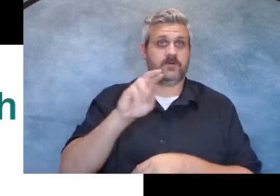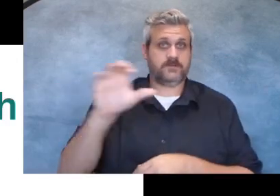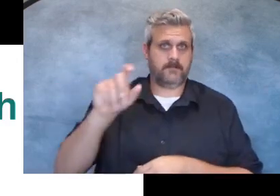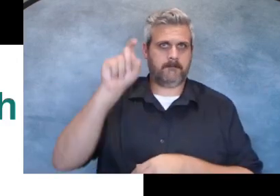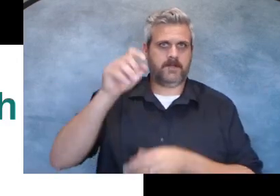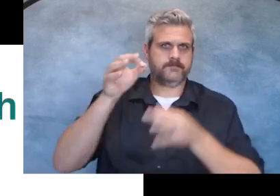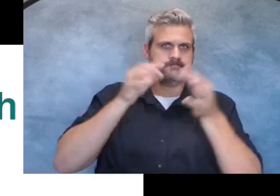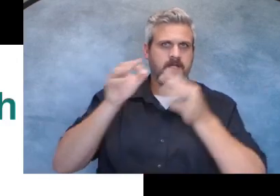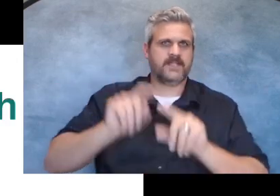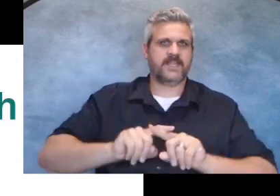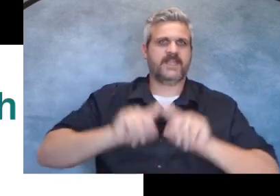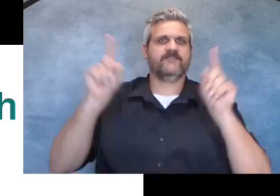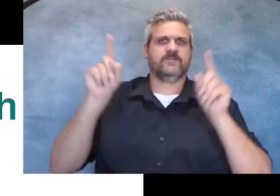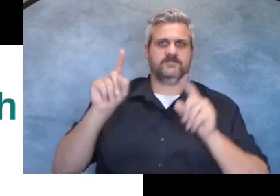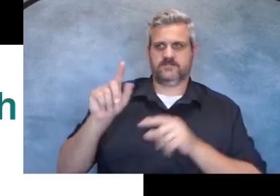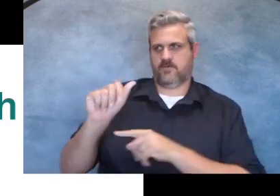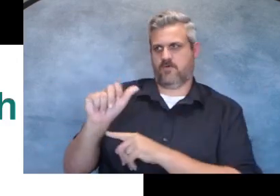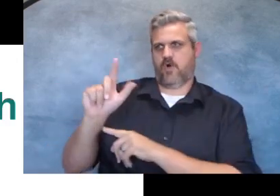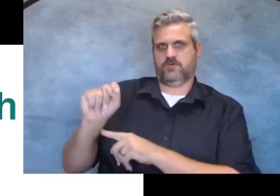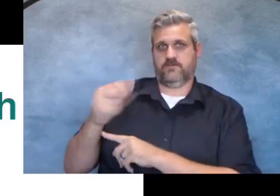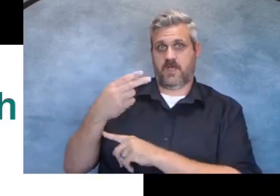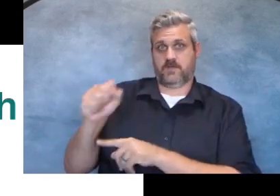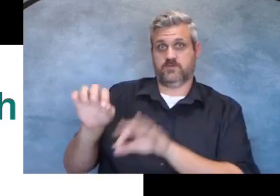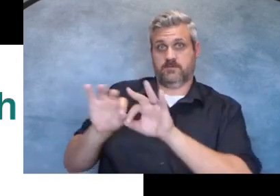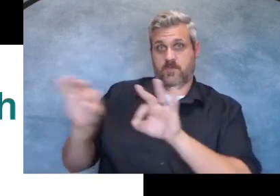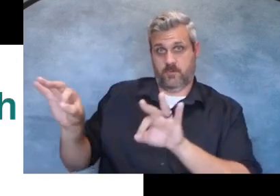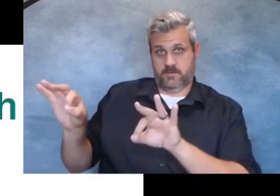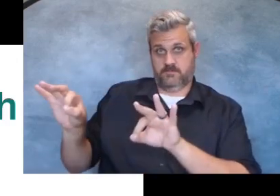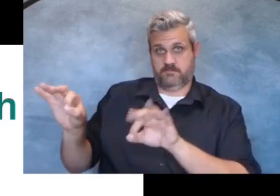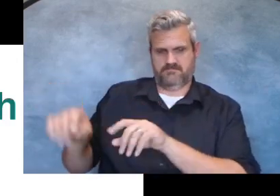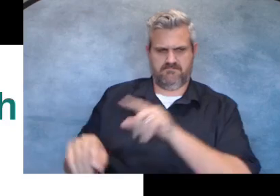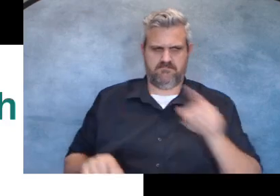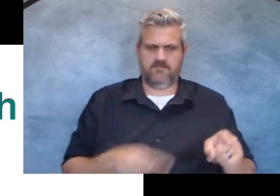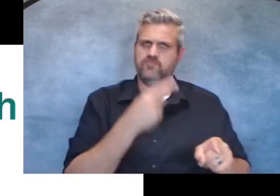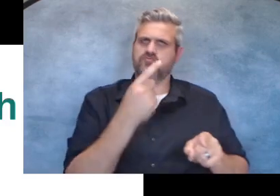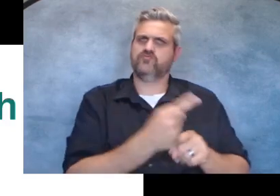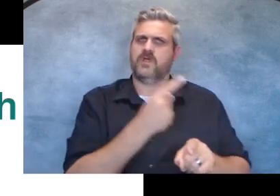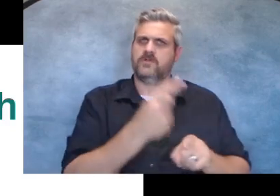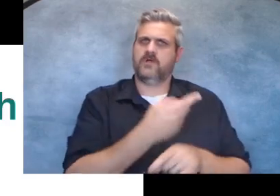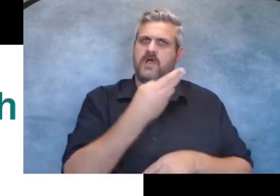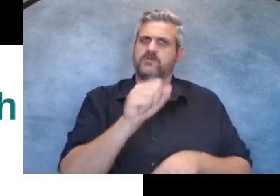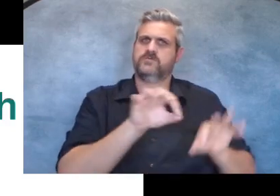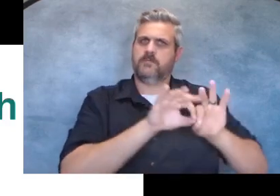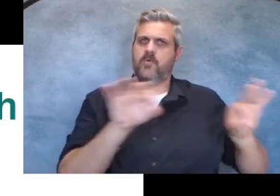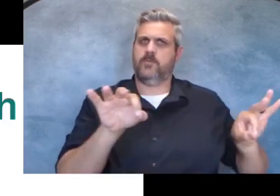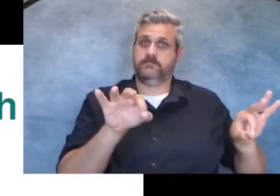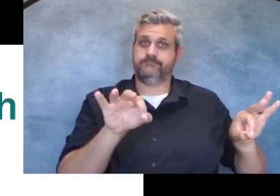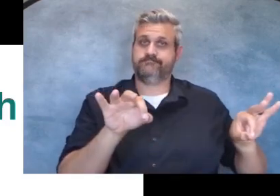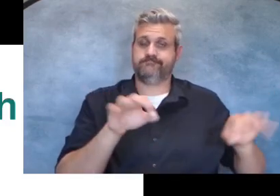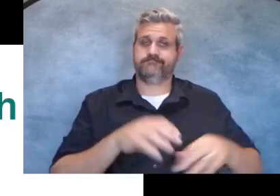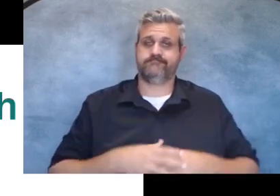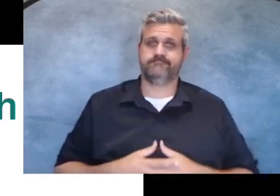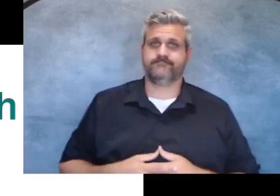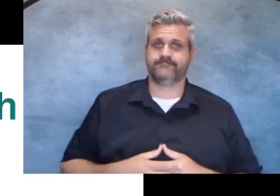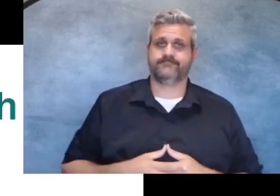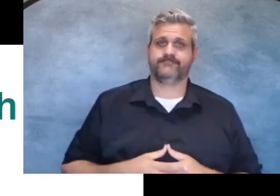must explain the difference between an alternative high school diploma and a regular high school diploma